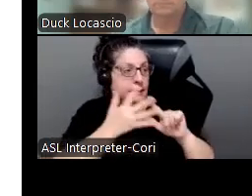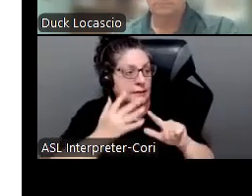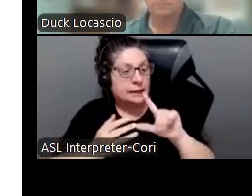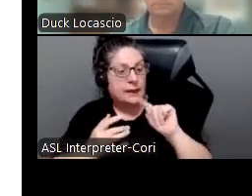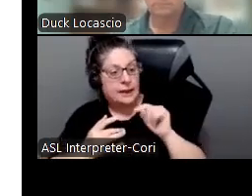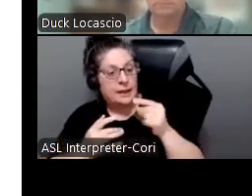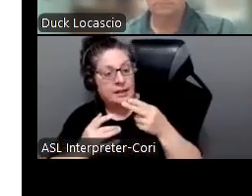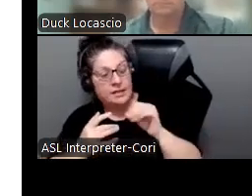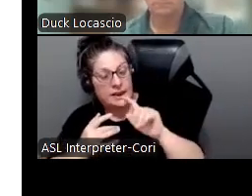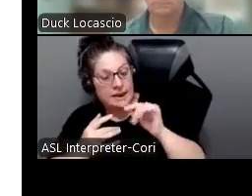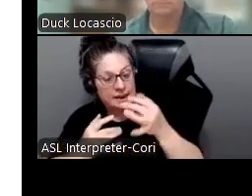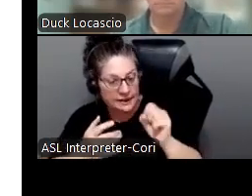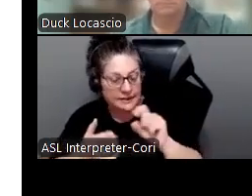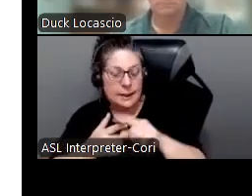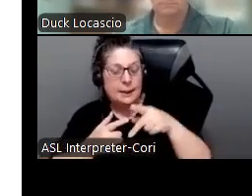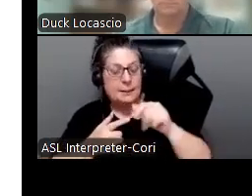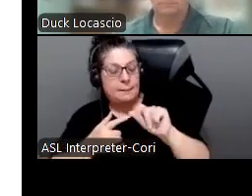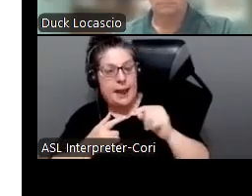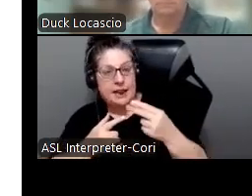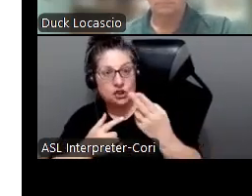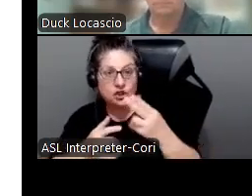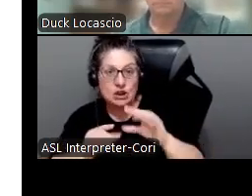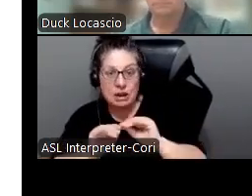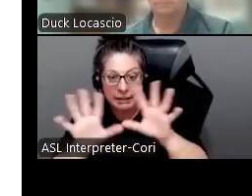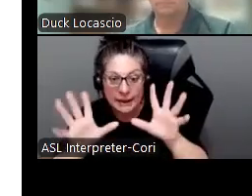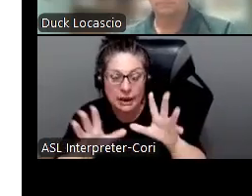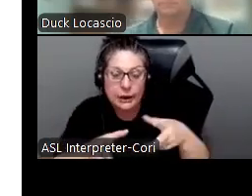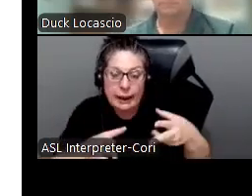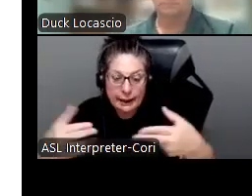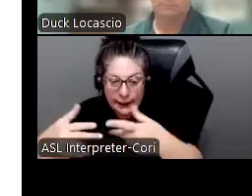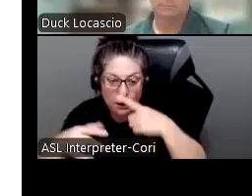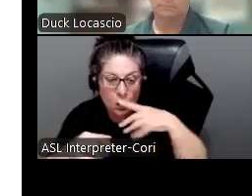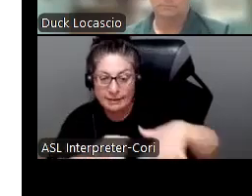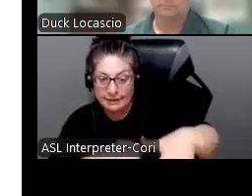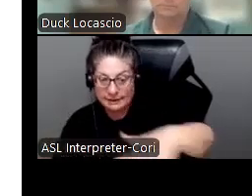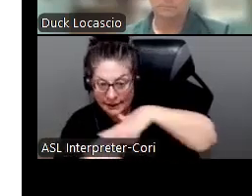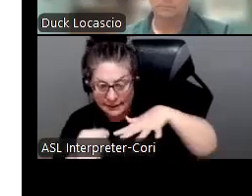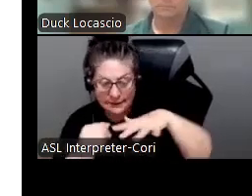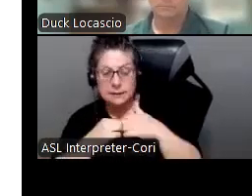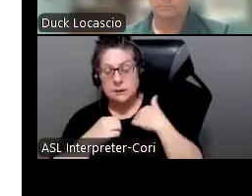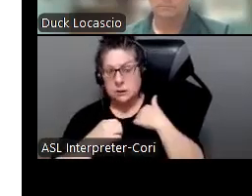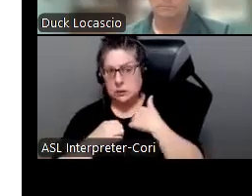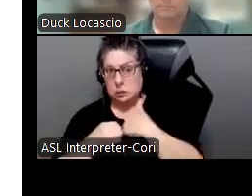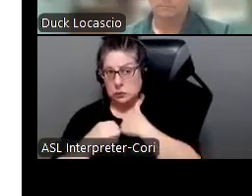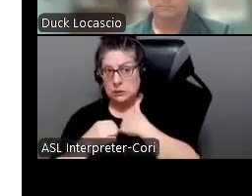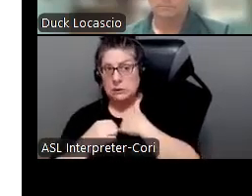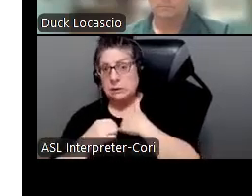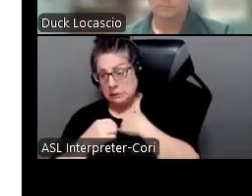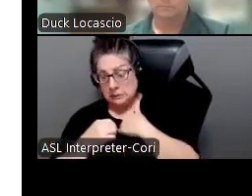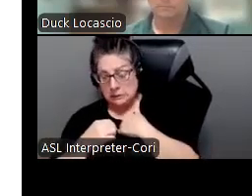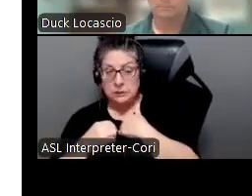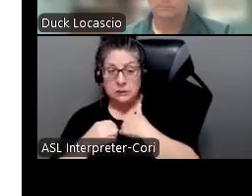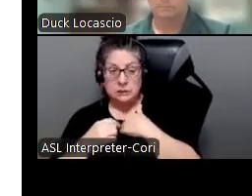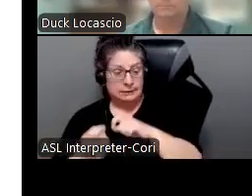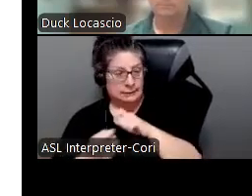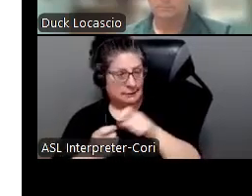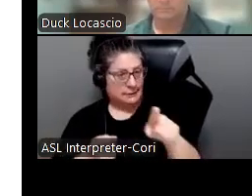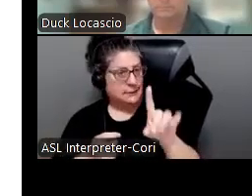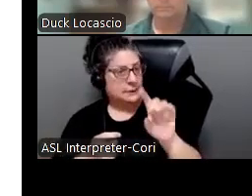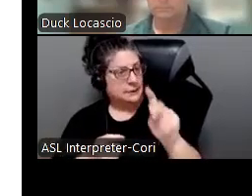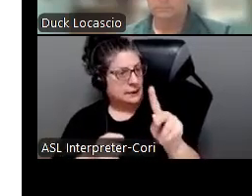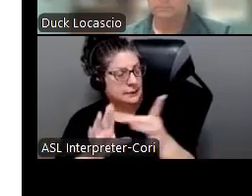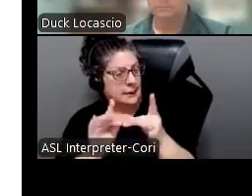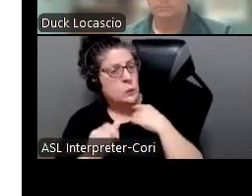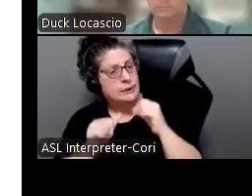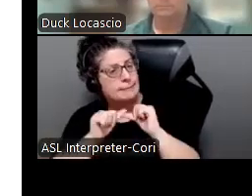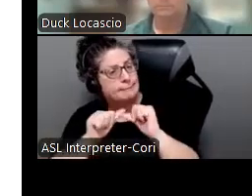thinnings and patch clear cutting on these sites, we exactly what Duck said, we can